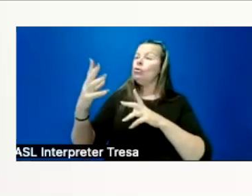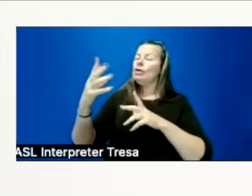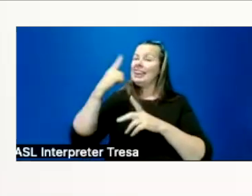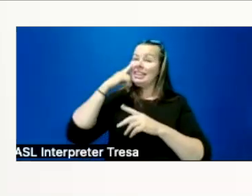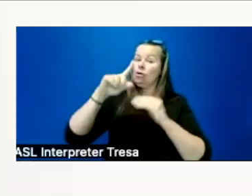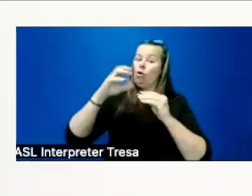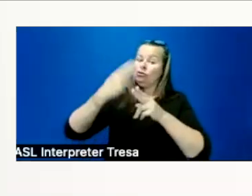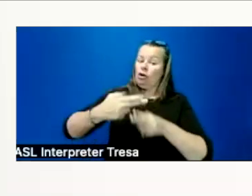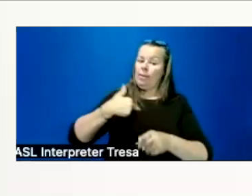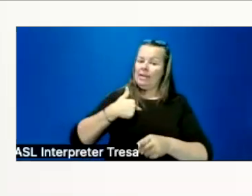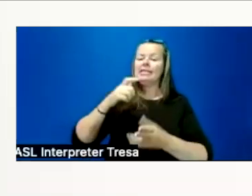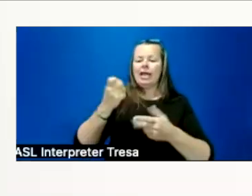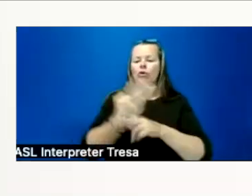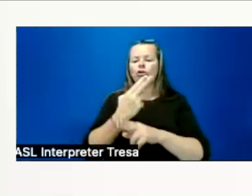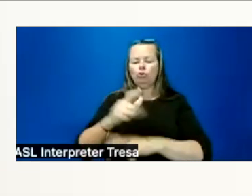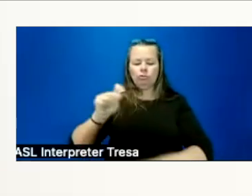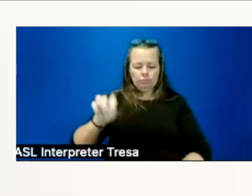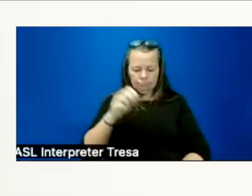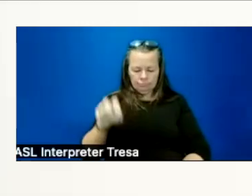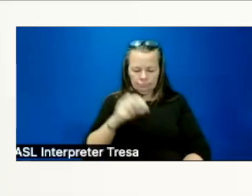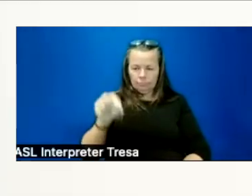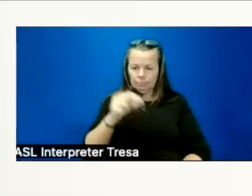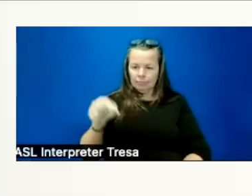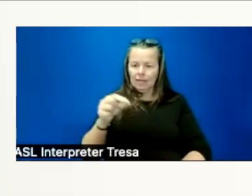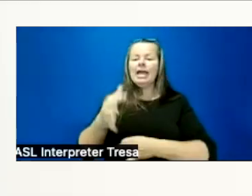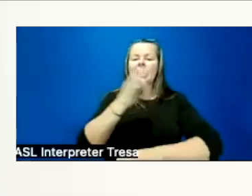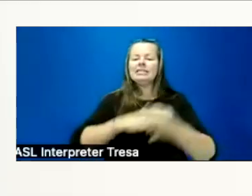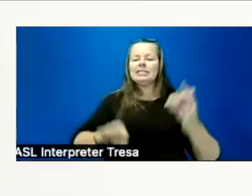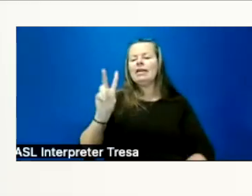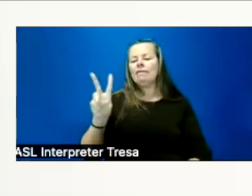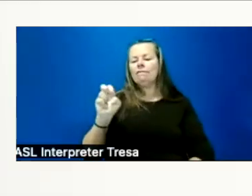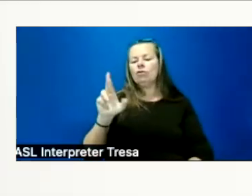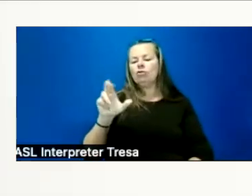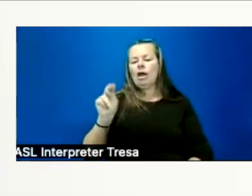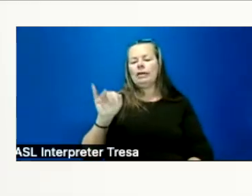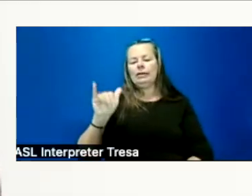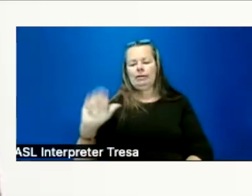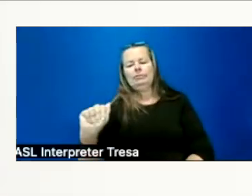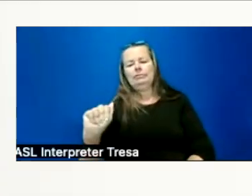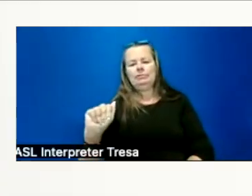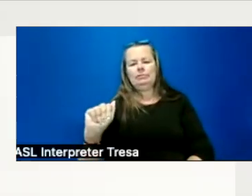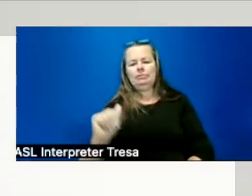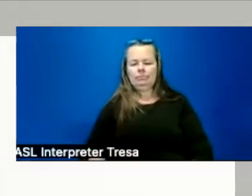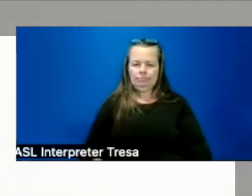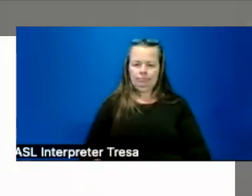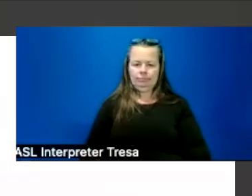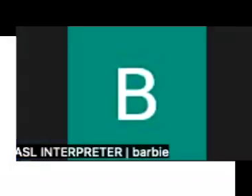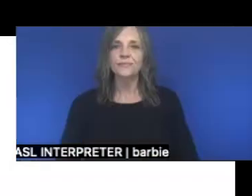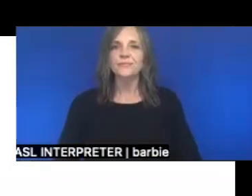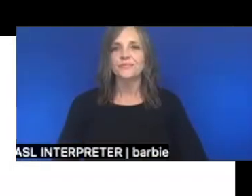that they would be using, instead of just using all the letters in the alphabet.